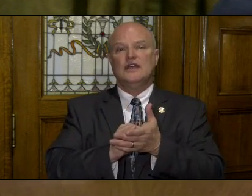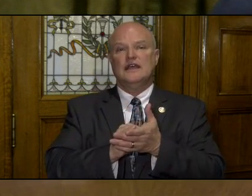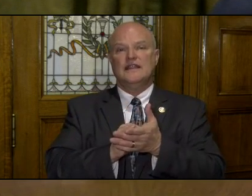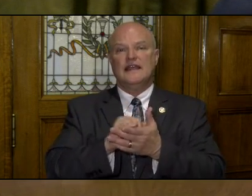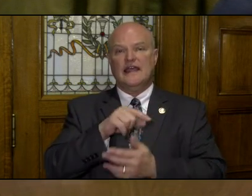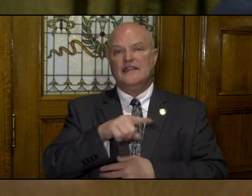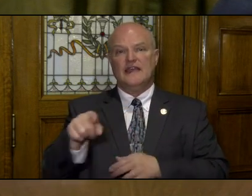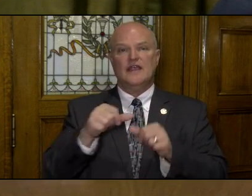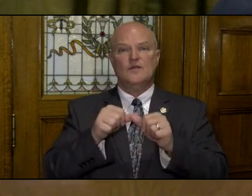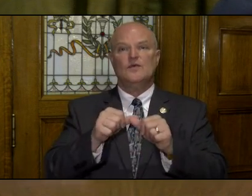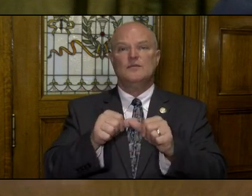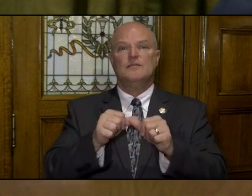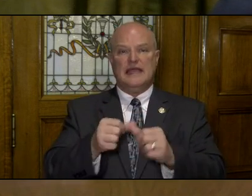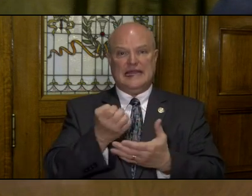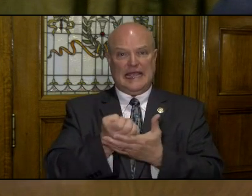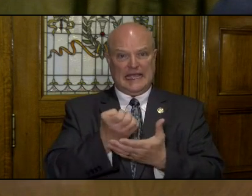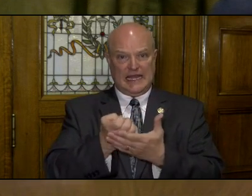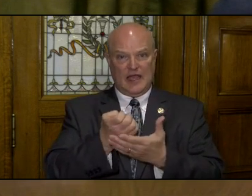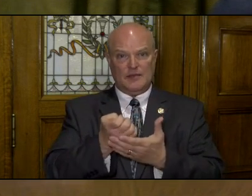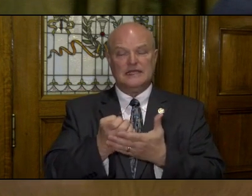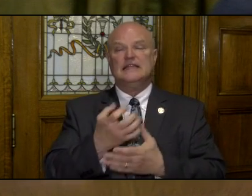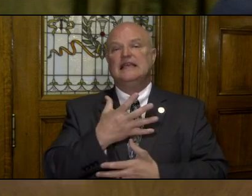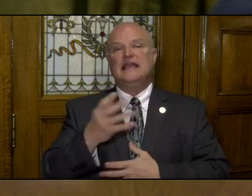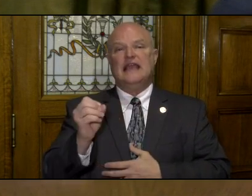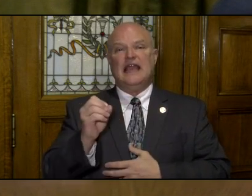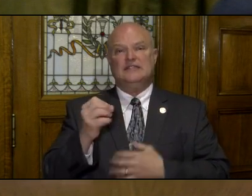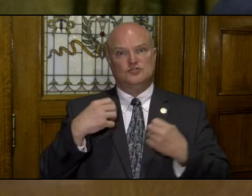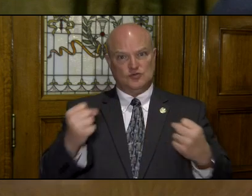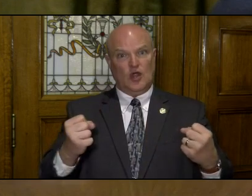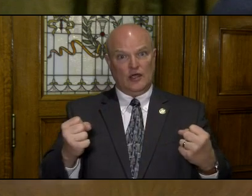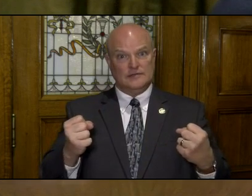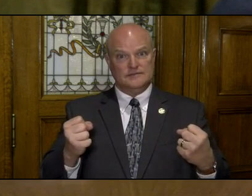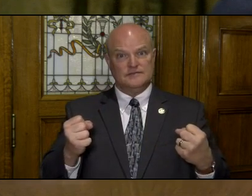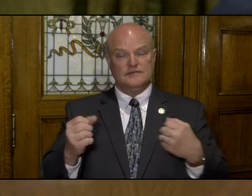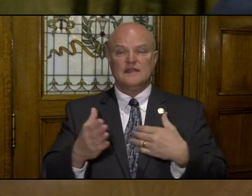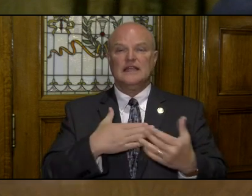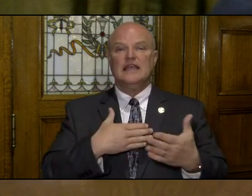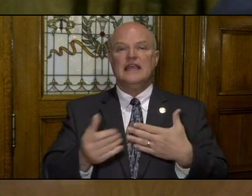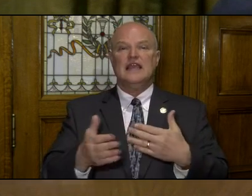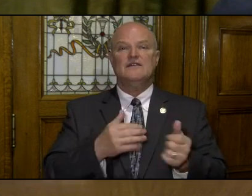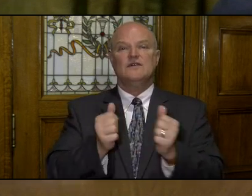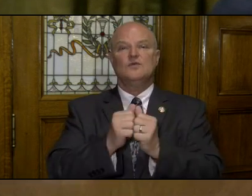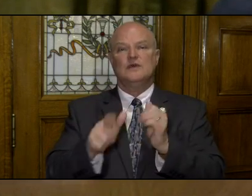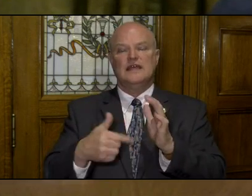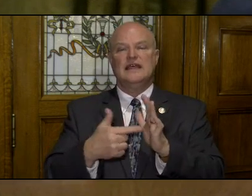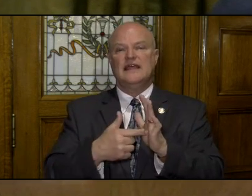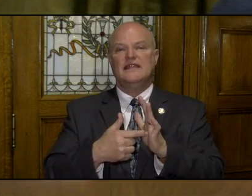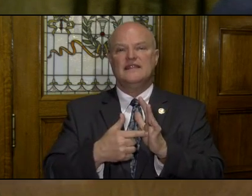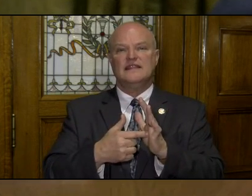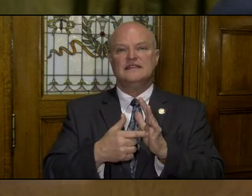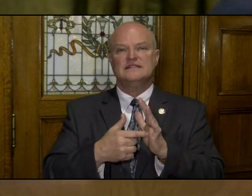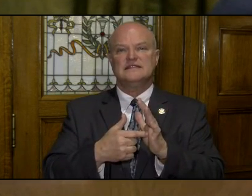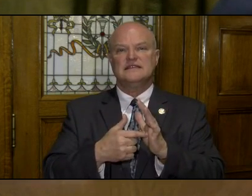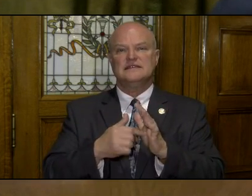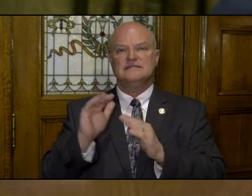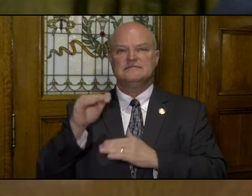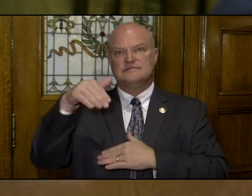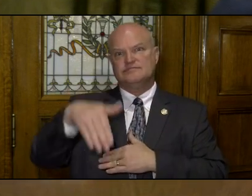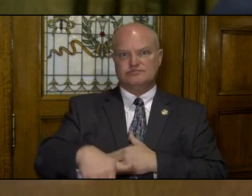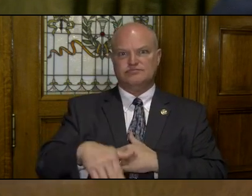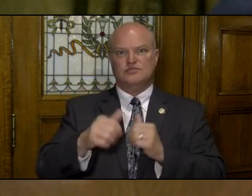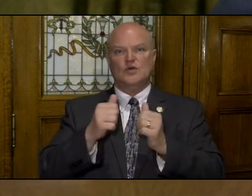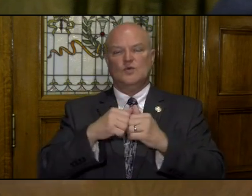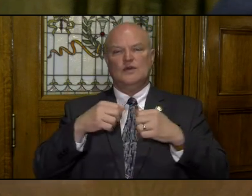they remain economically and strong even with this downturn